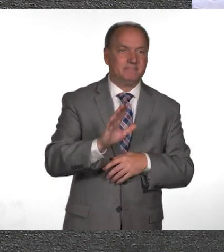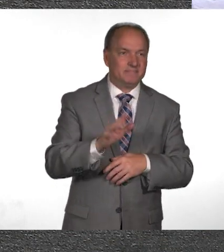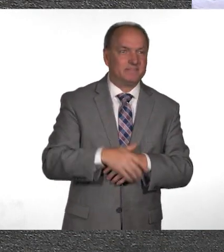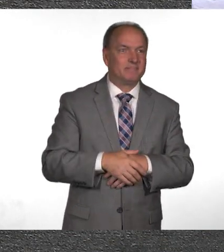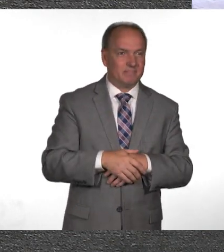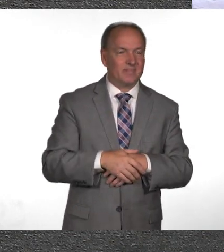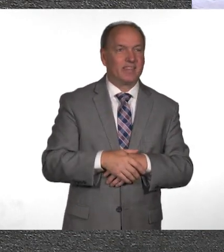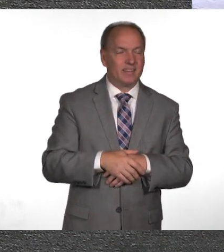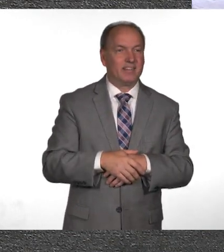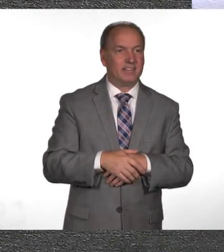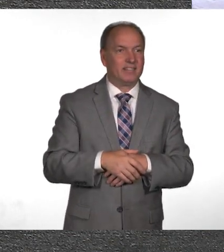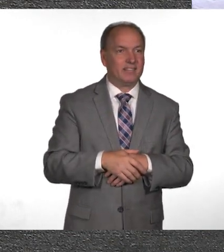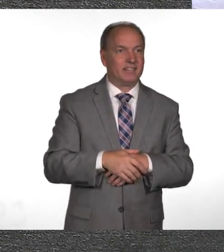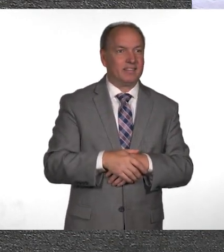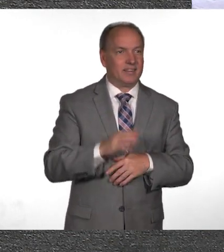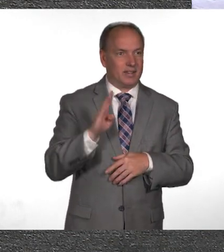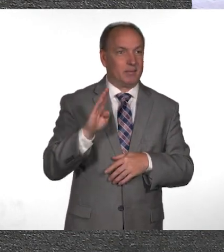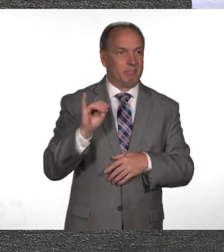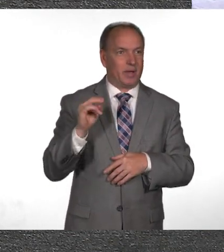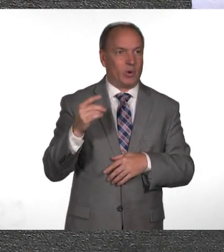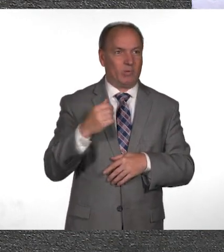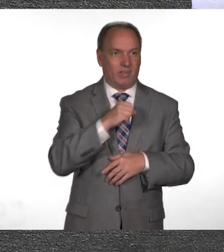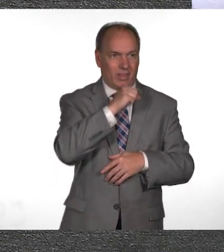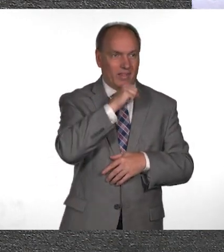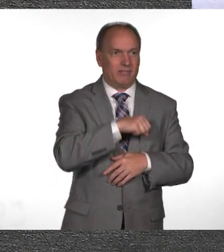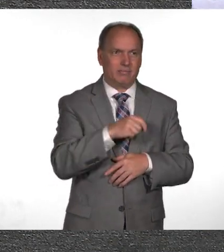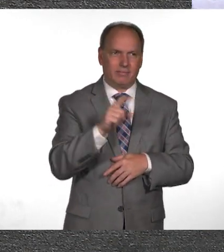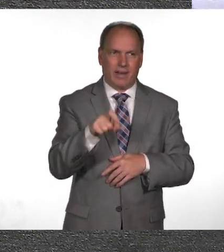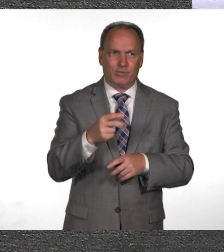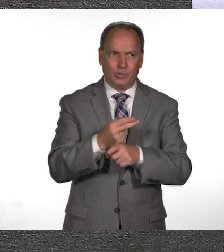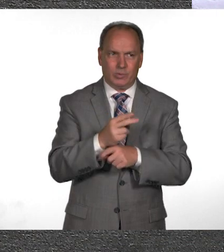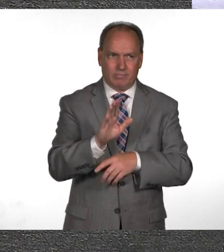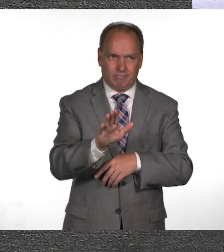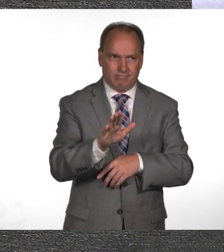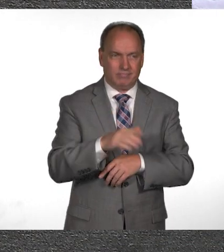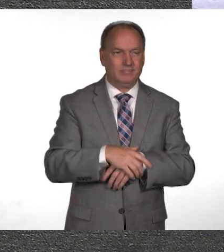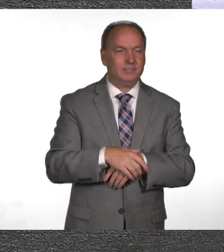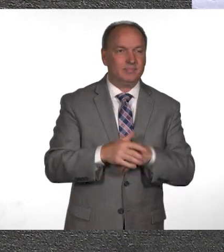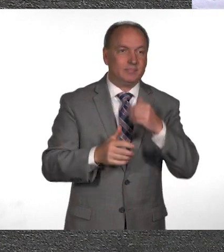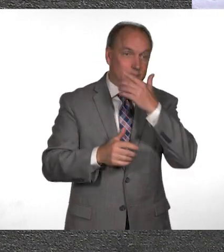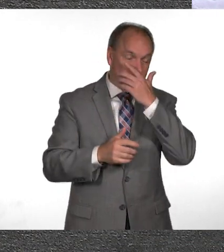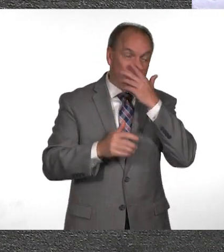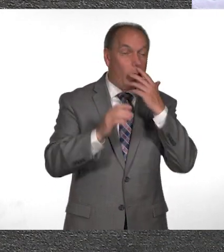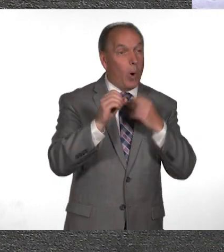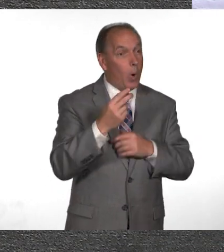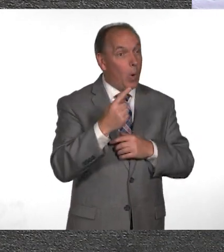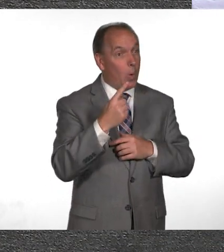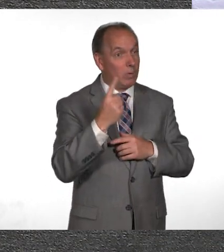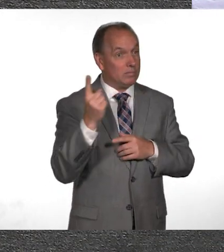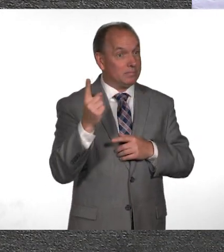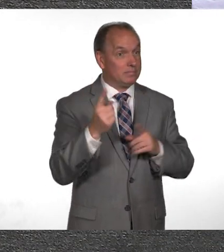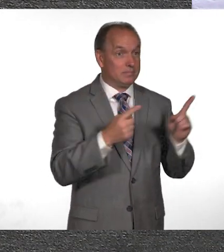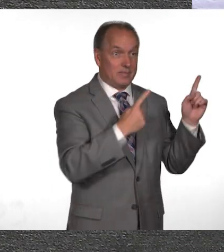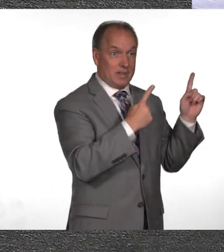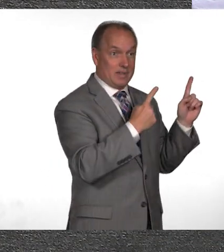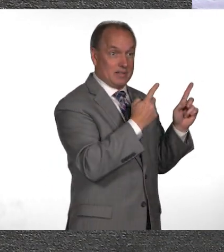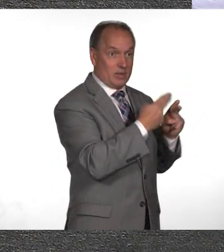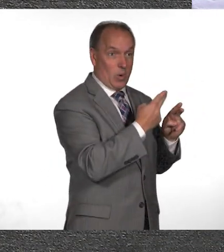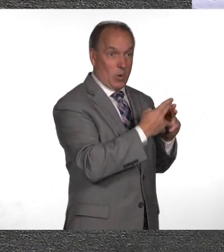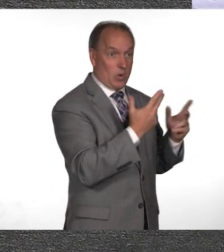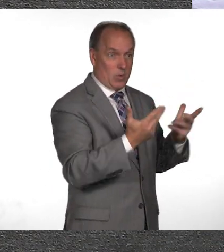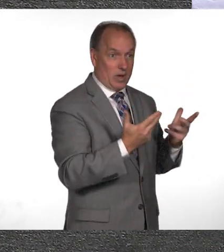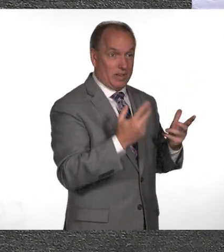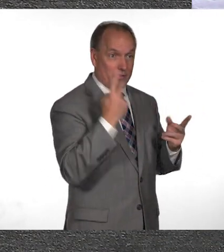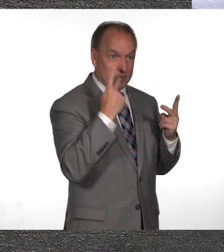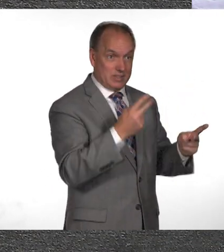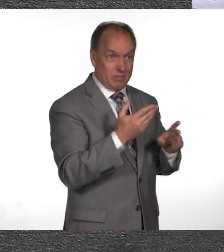Bingo's tennis ball. Yeah, I know. We have to use it though, okay? And then, what kind of ball do you think this is? Have you ever seen one